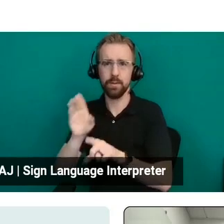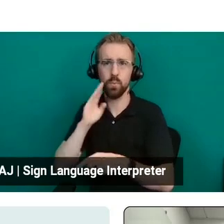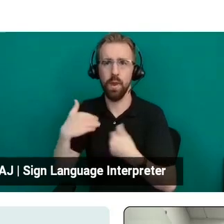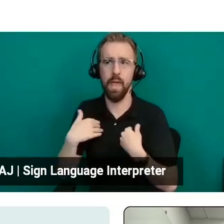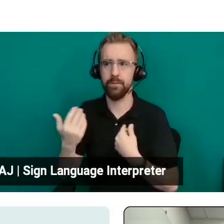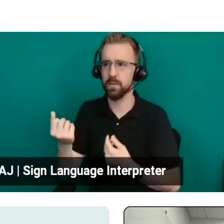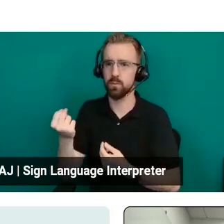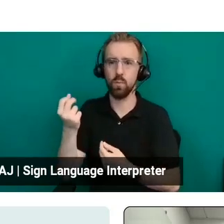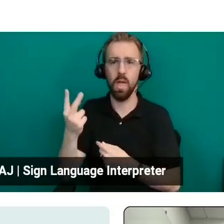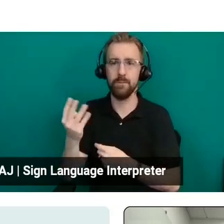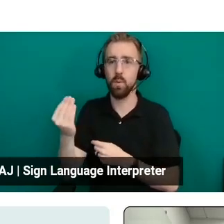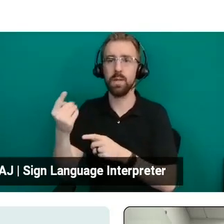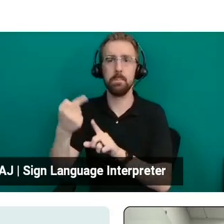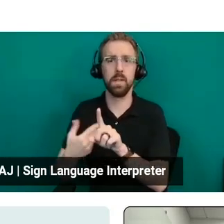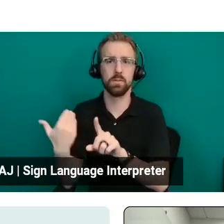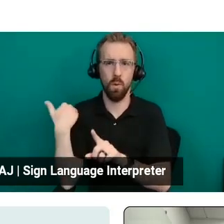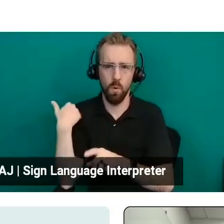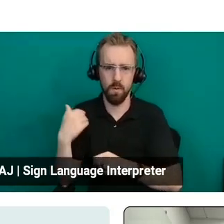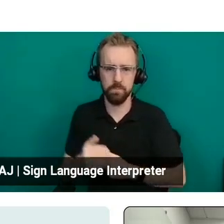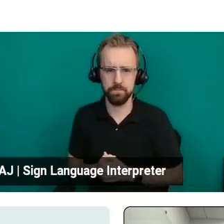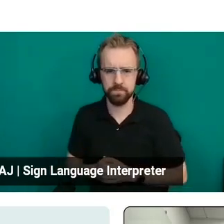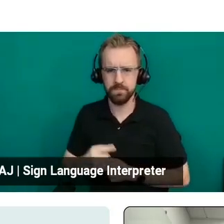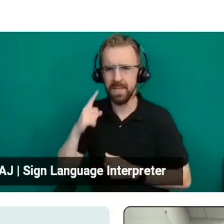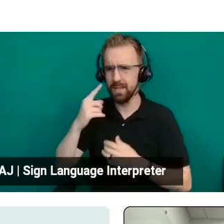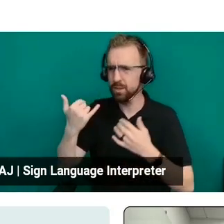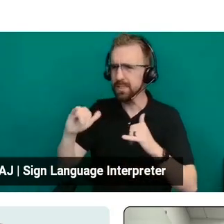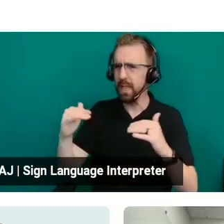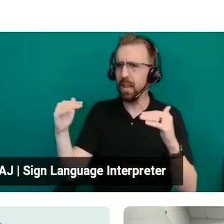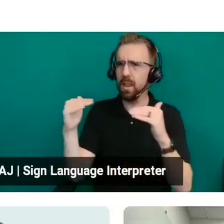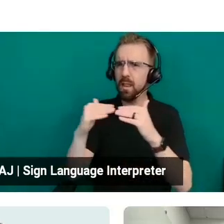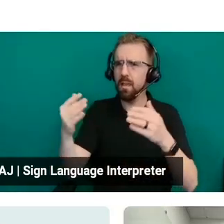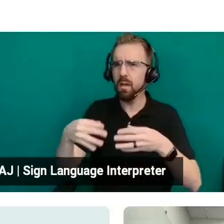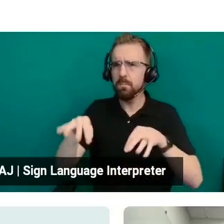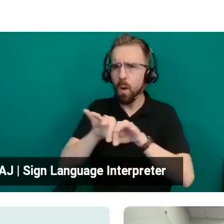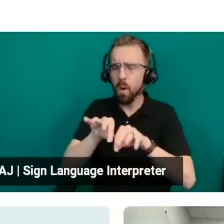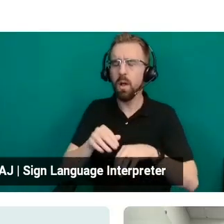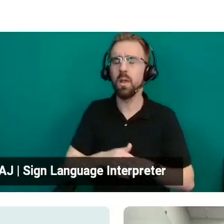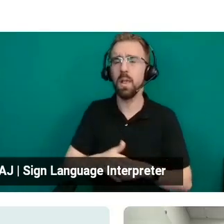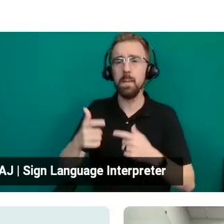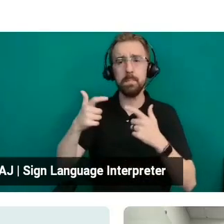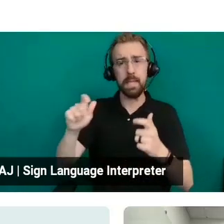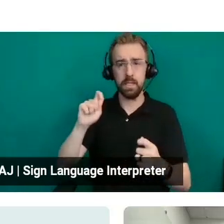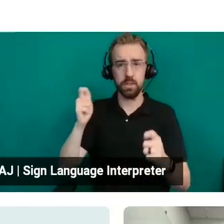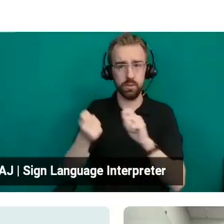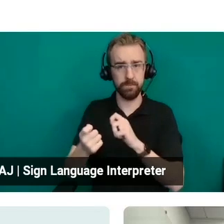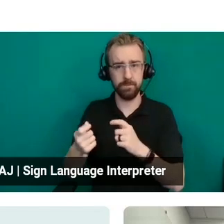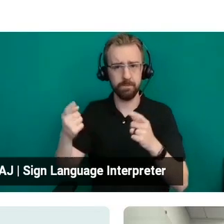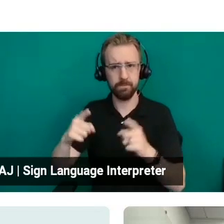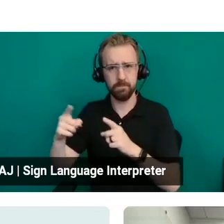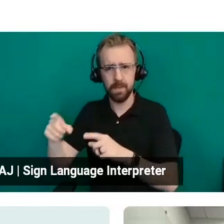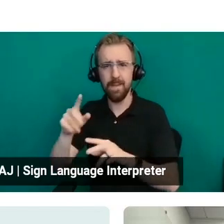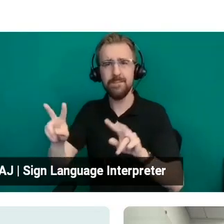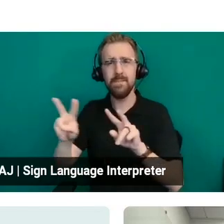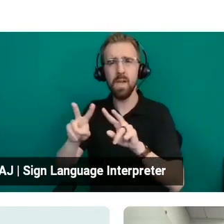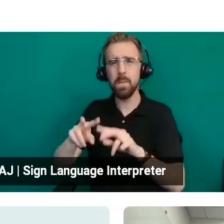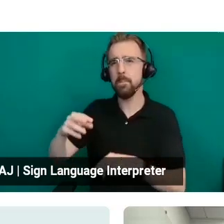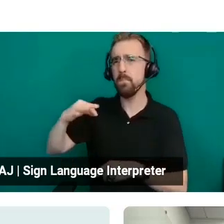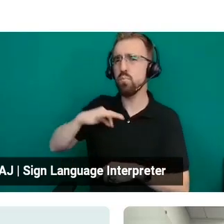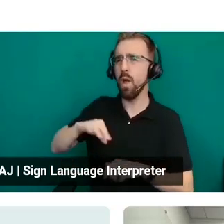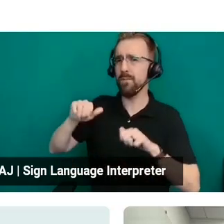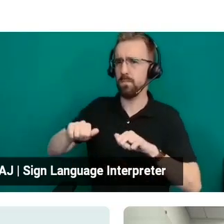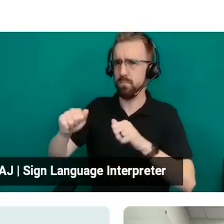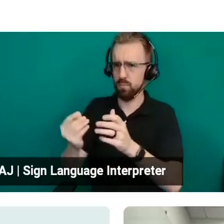12 or 15 months ago? I think they're still equally important. I think that the big shift that's come is just valuing profitable